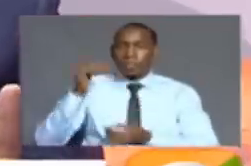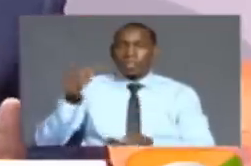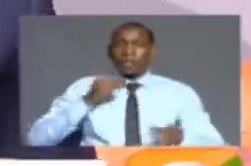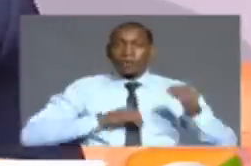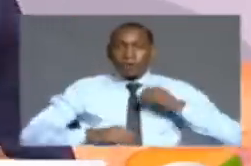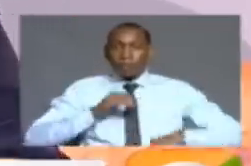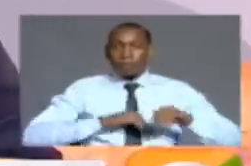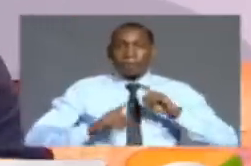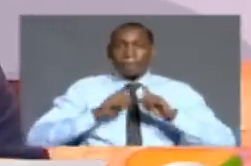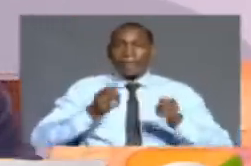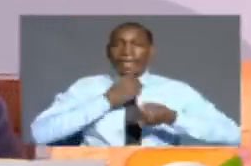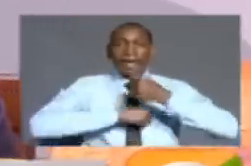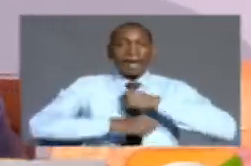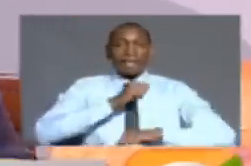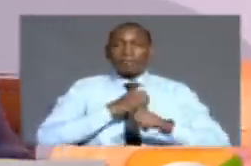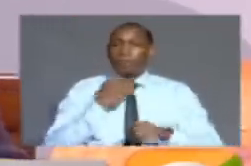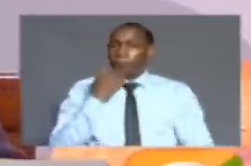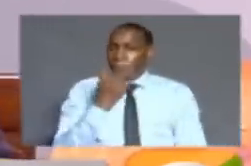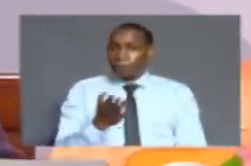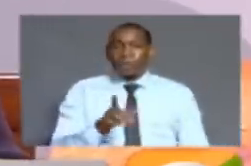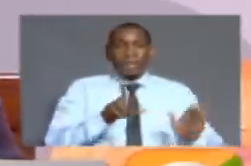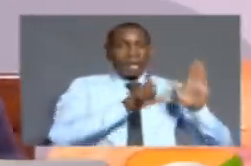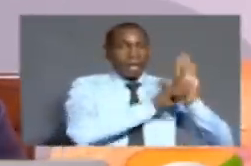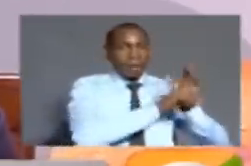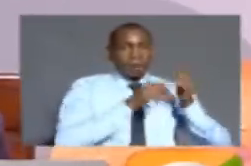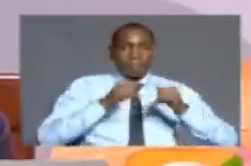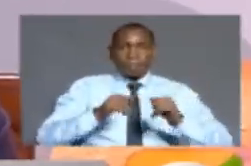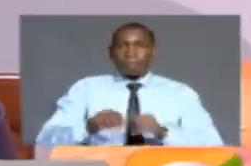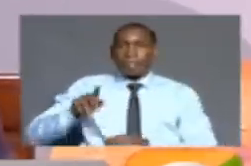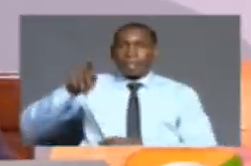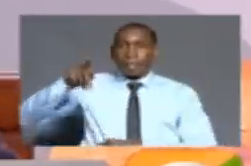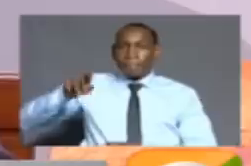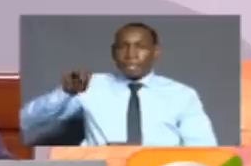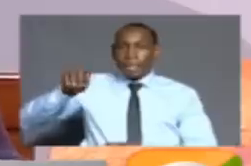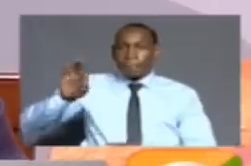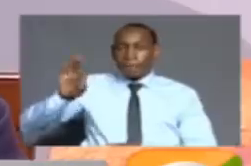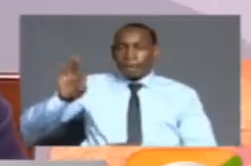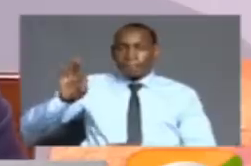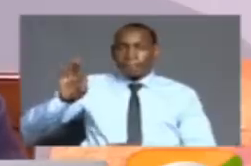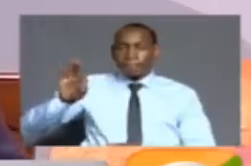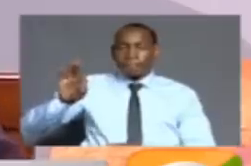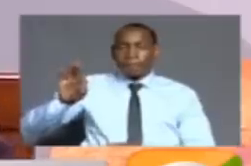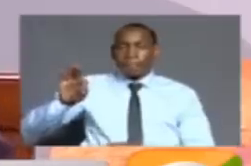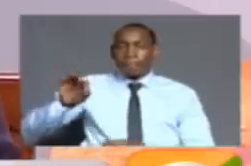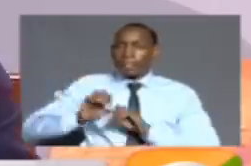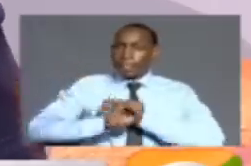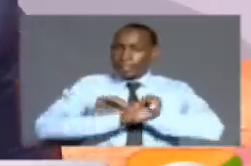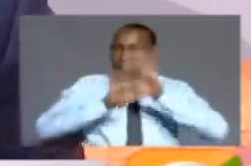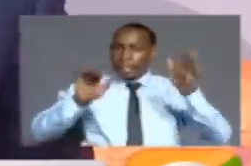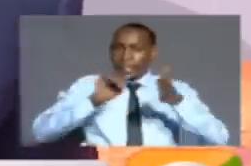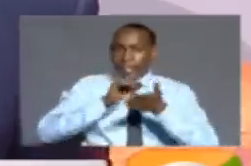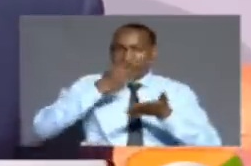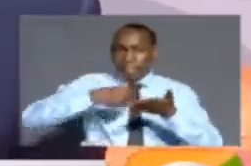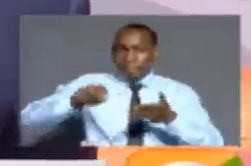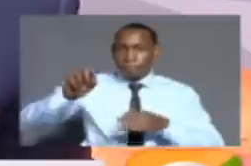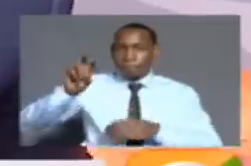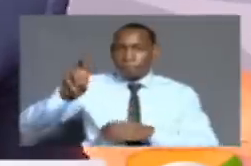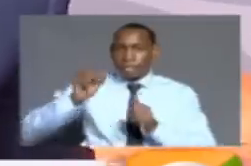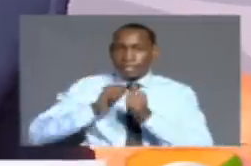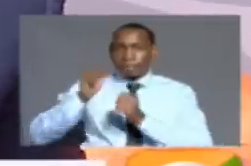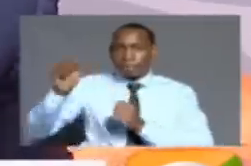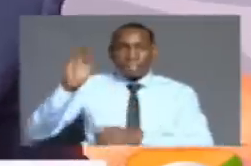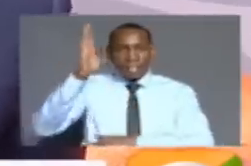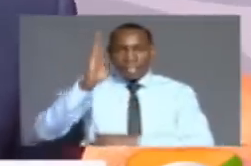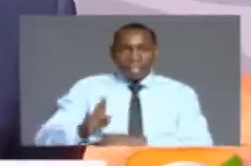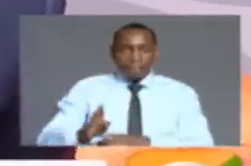action, right. we are not implementing the law. Yeah. There is a PFM Act which is very clear. The Public Audit Act, which was passed in 2015, it has never